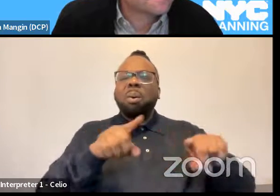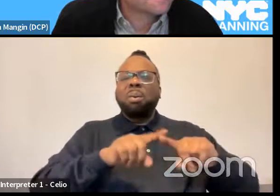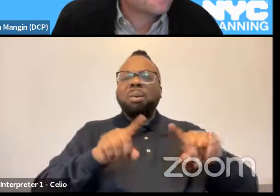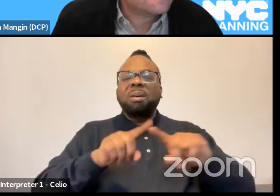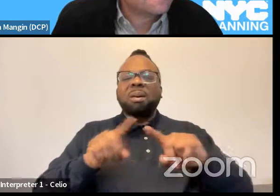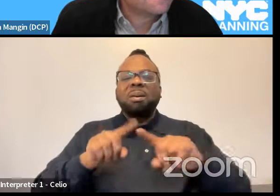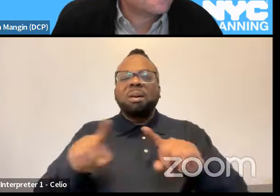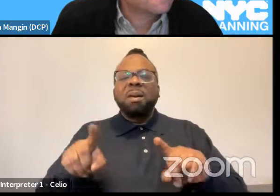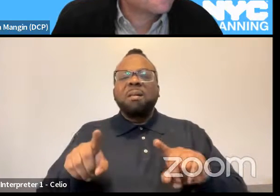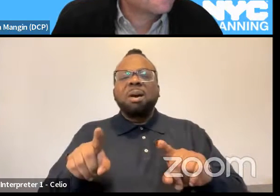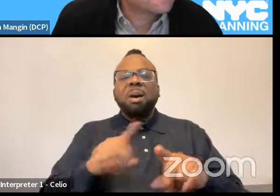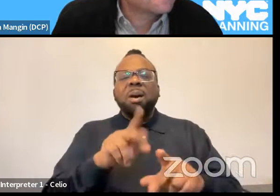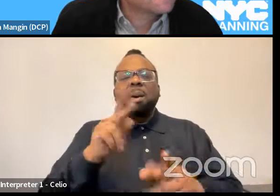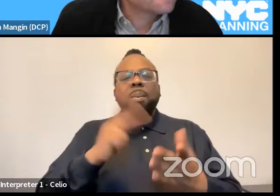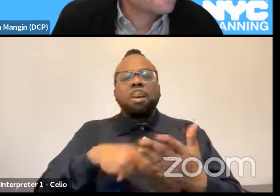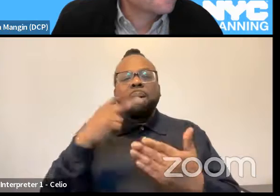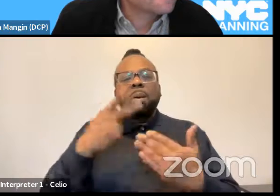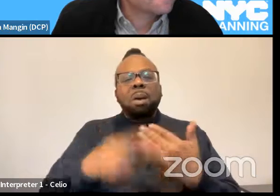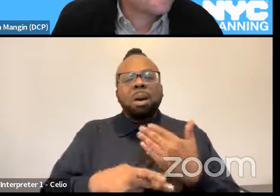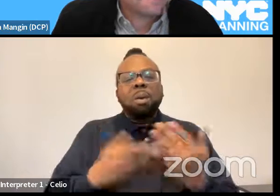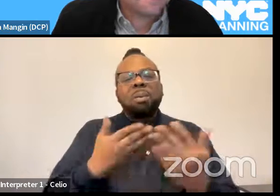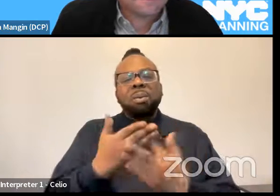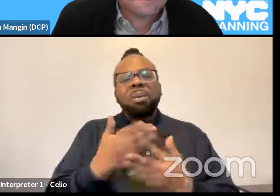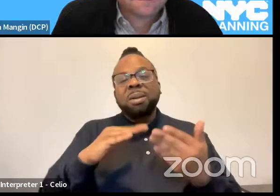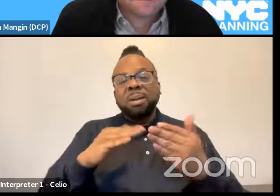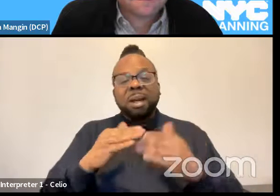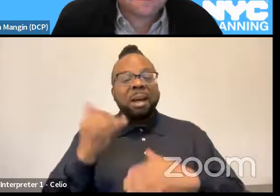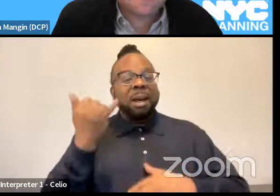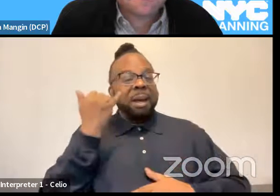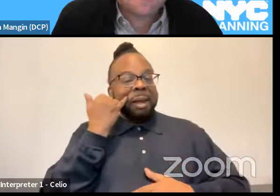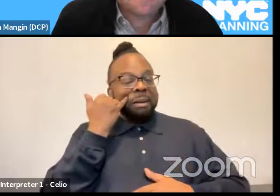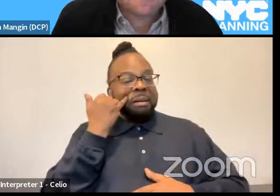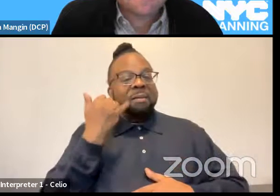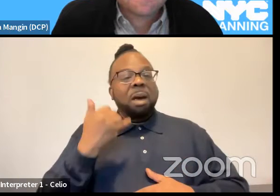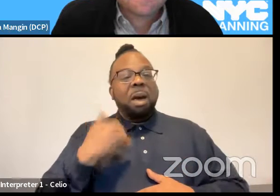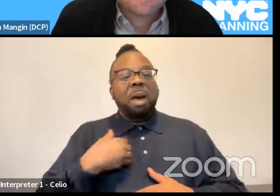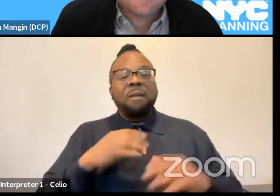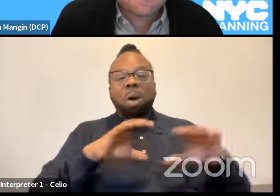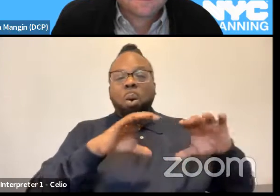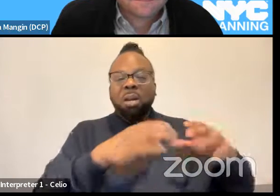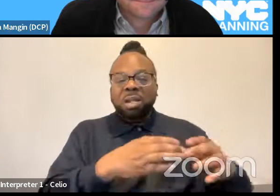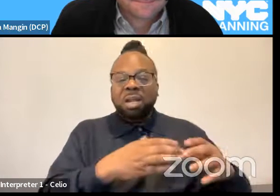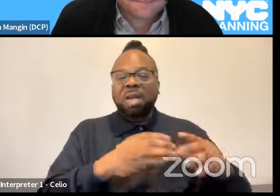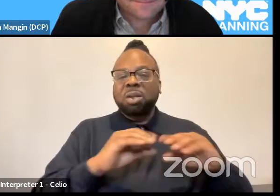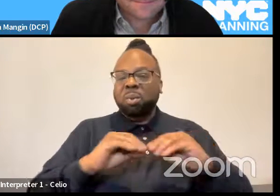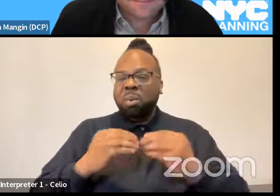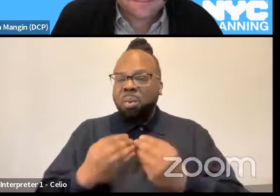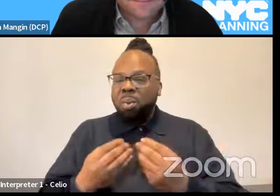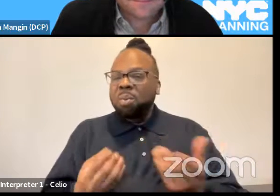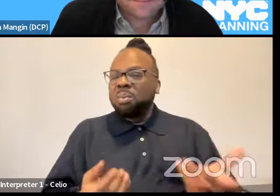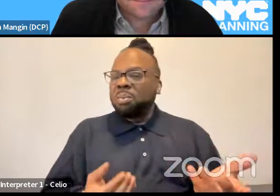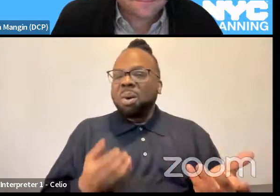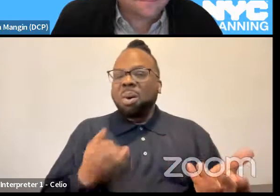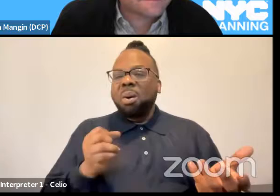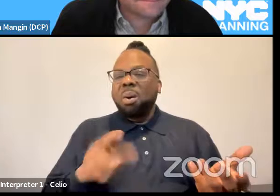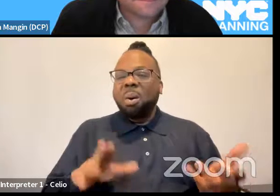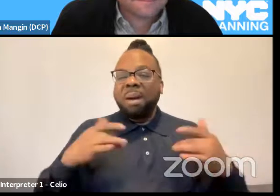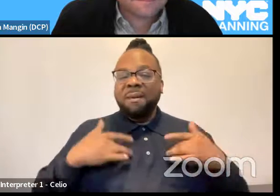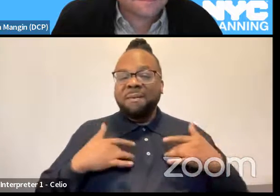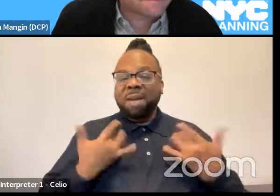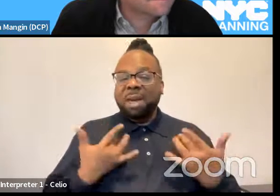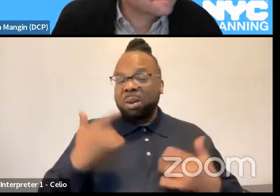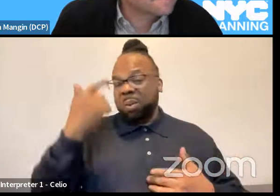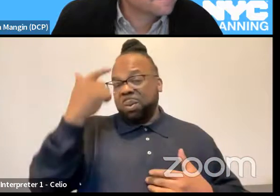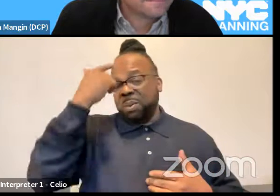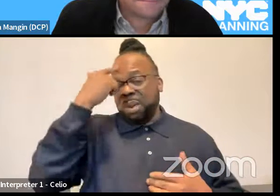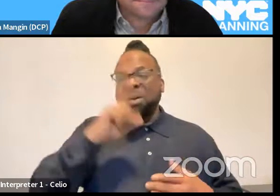as well throughout the city. So if there's something that, or organization or a event that you think would be